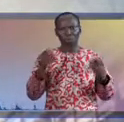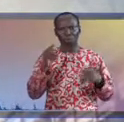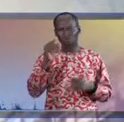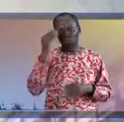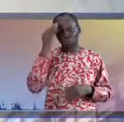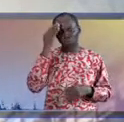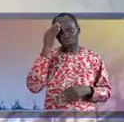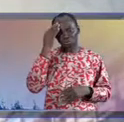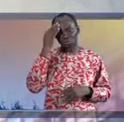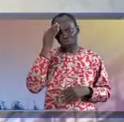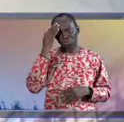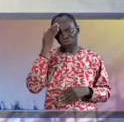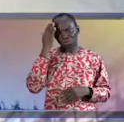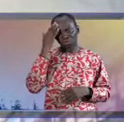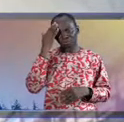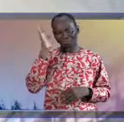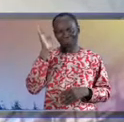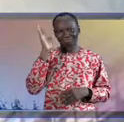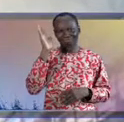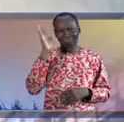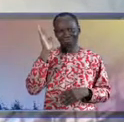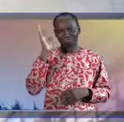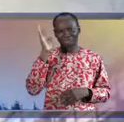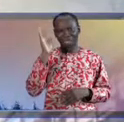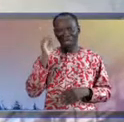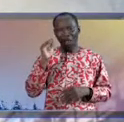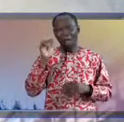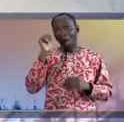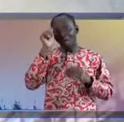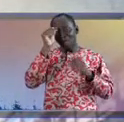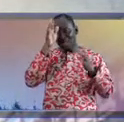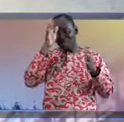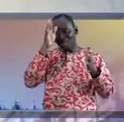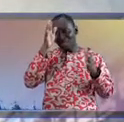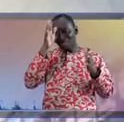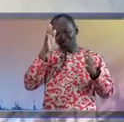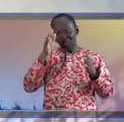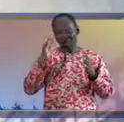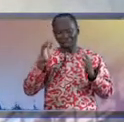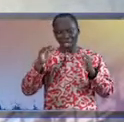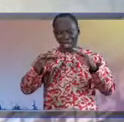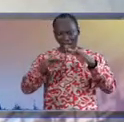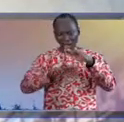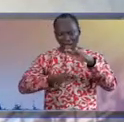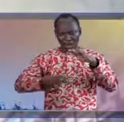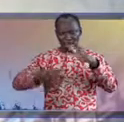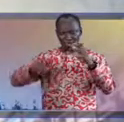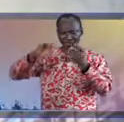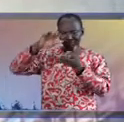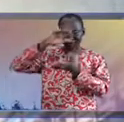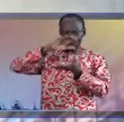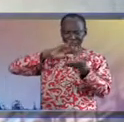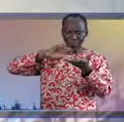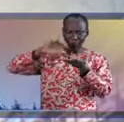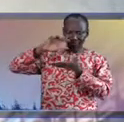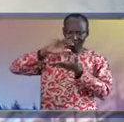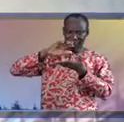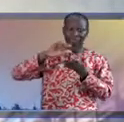fathers were under the cloud. All passed through the sea. All